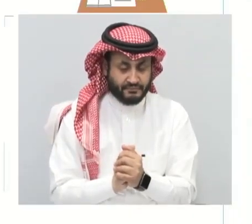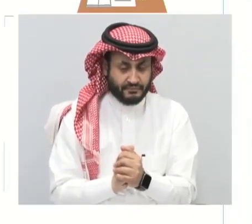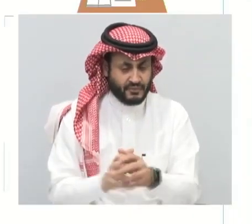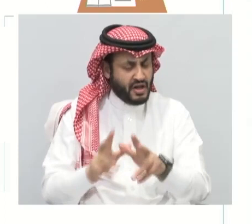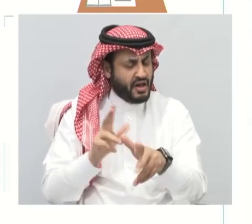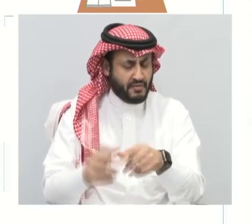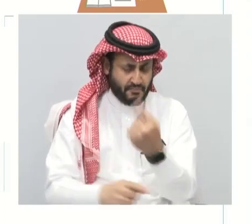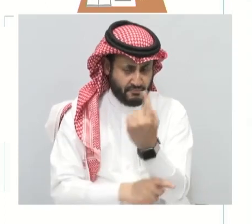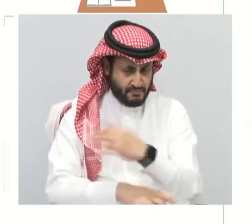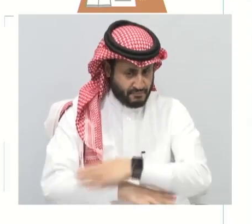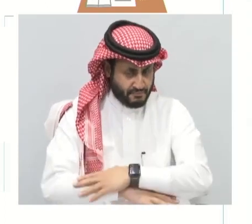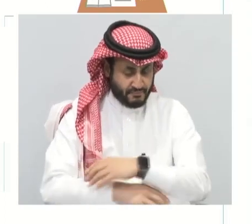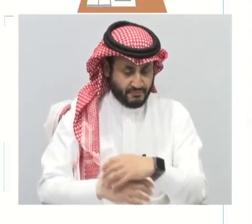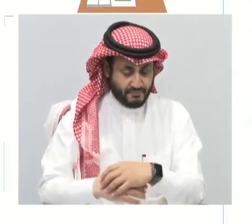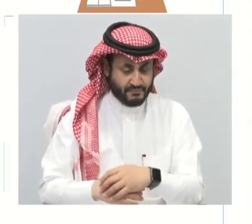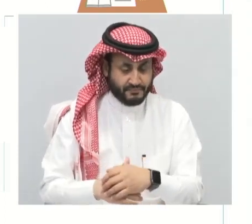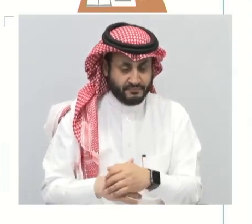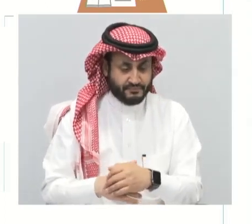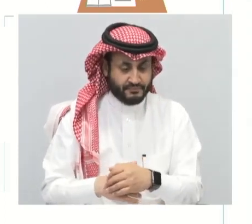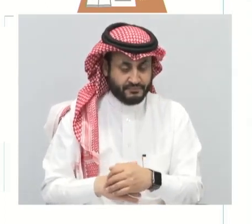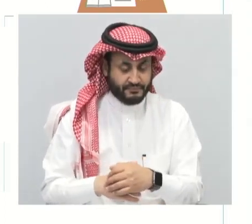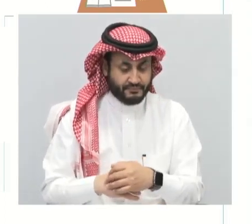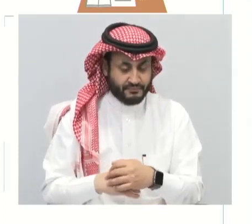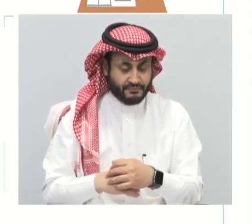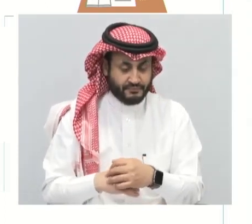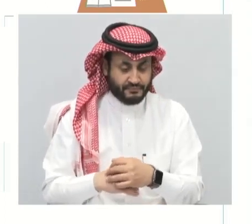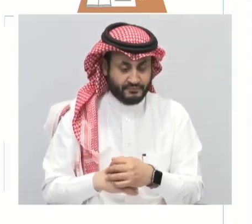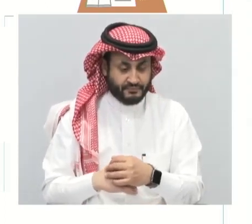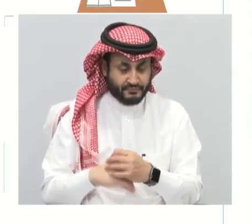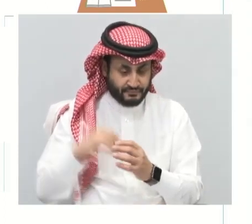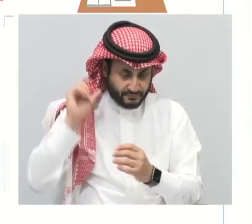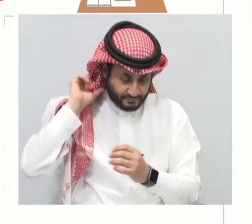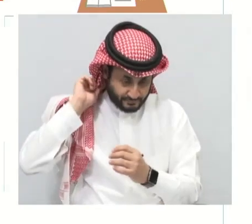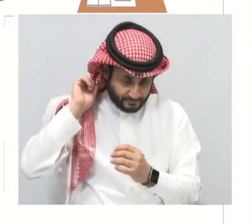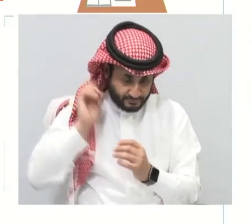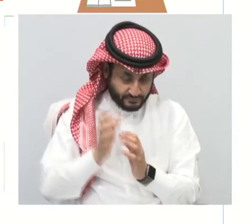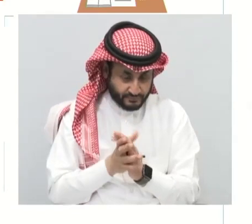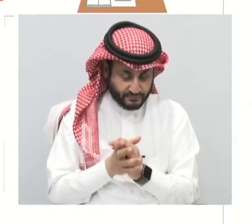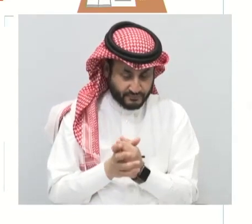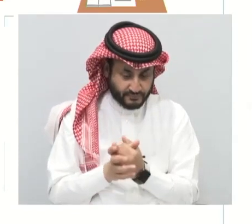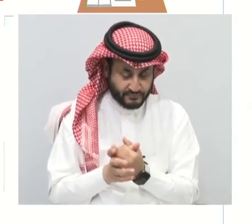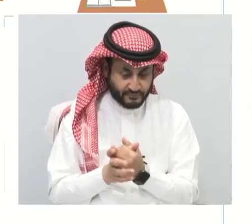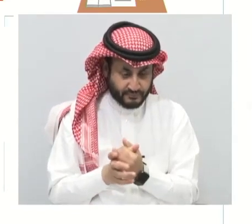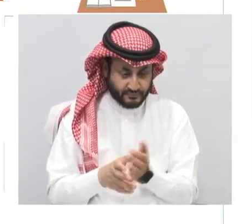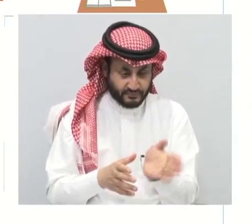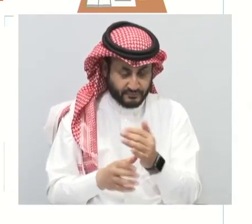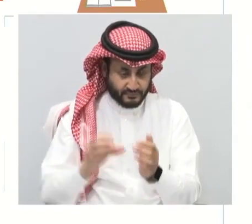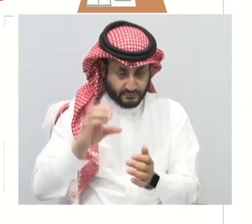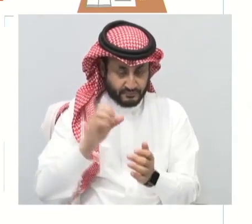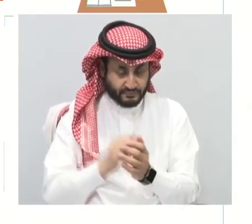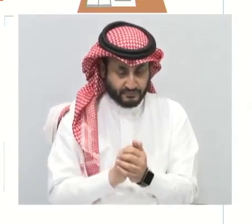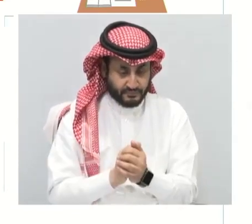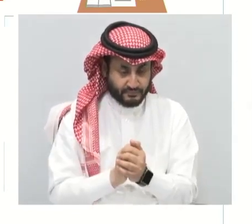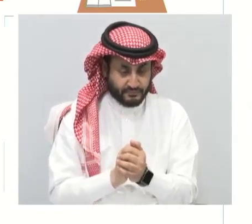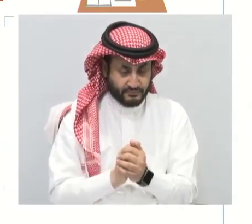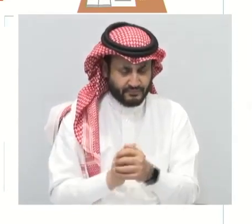like please, I'm sorry, but, and thank you or thanks. And in C here, write